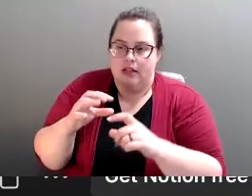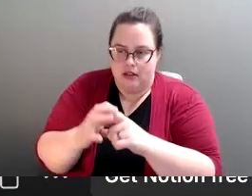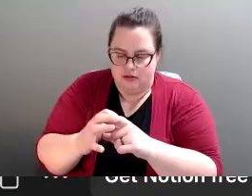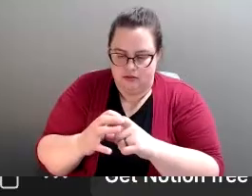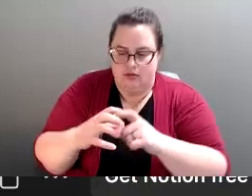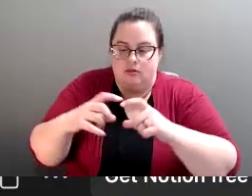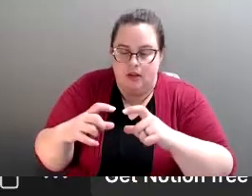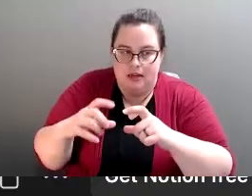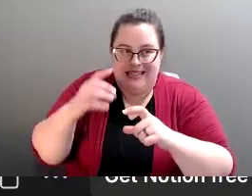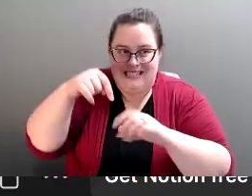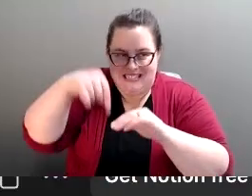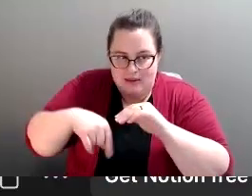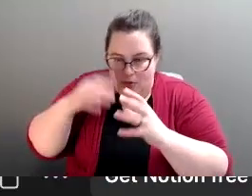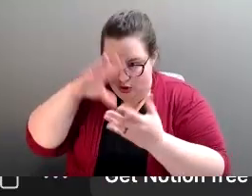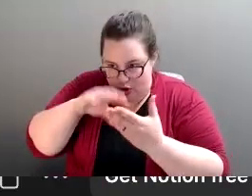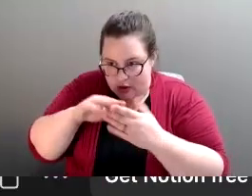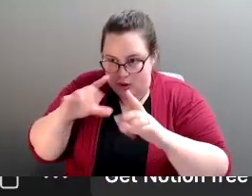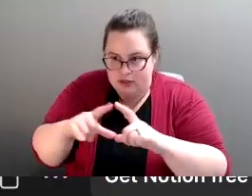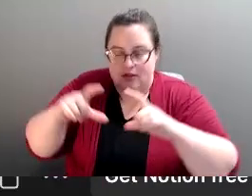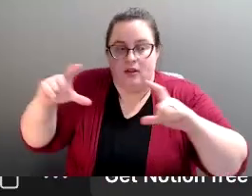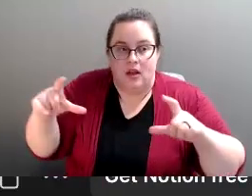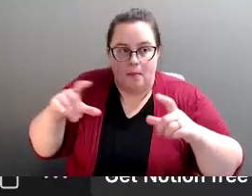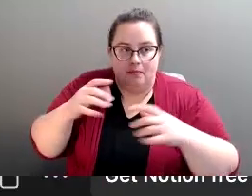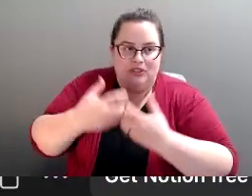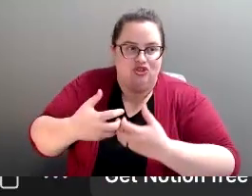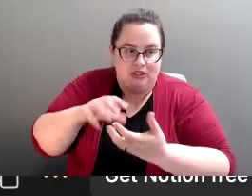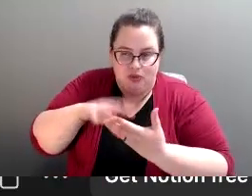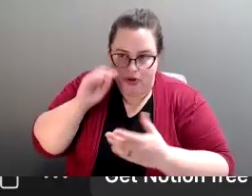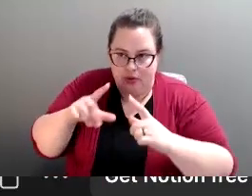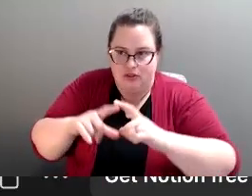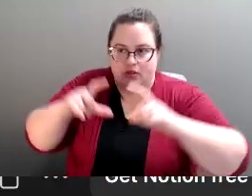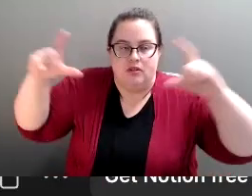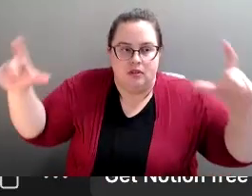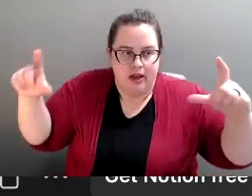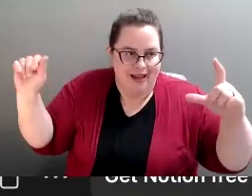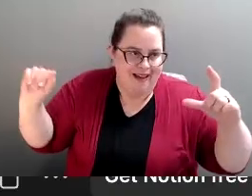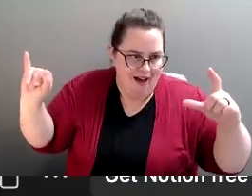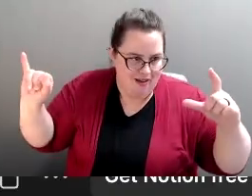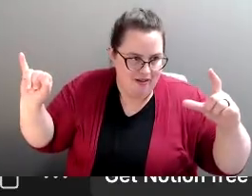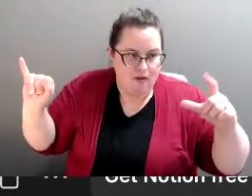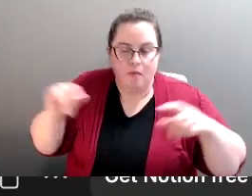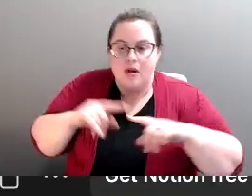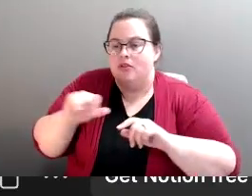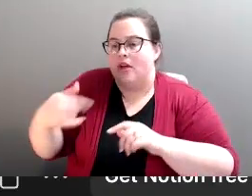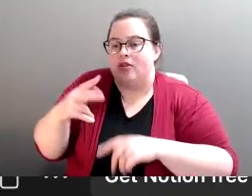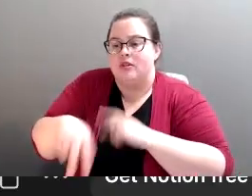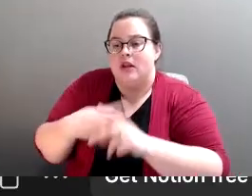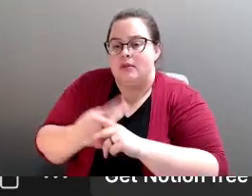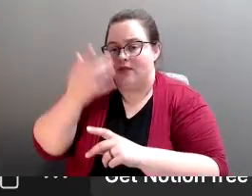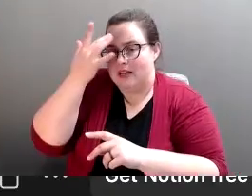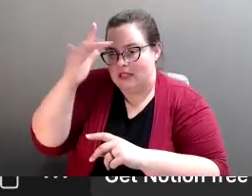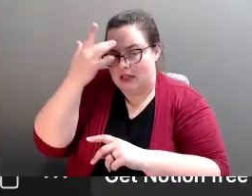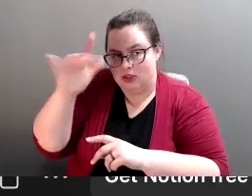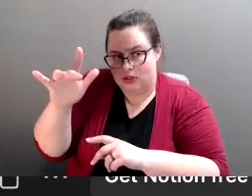deep learning, which is a subset of machine learning, which is a subset of artificial intelligence. But there are other types of intelligence